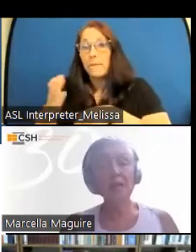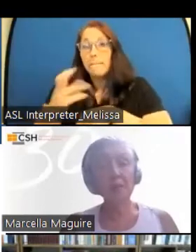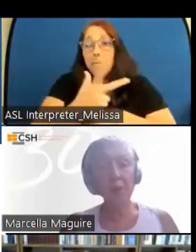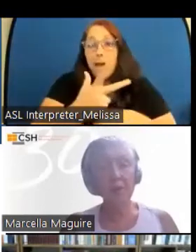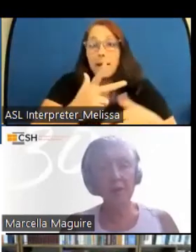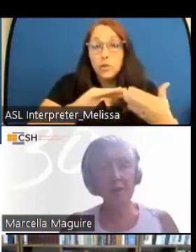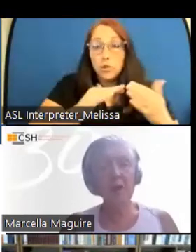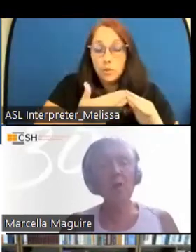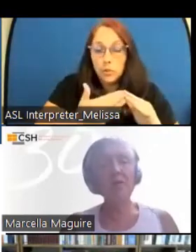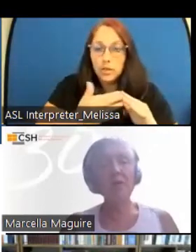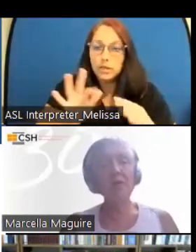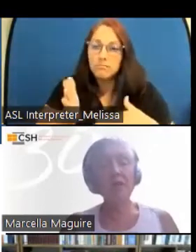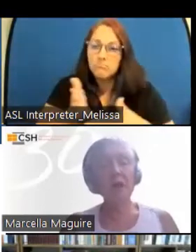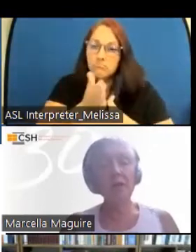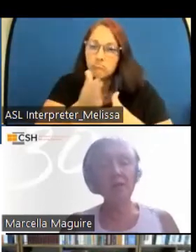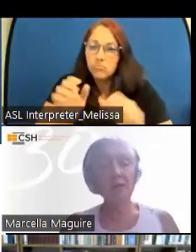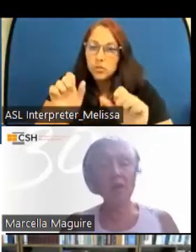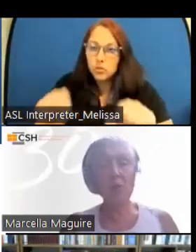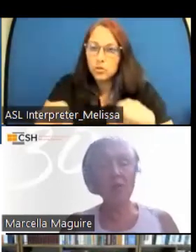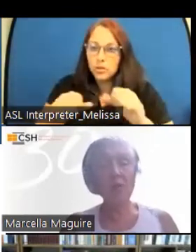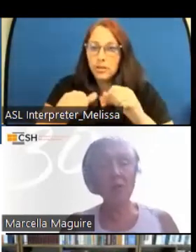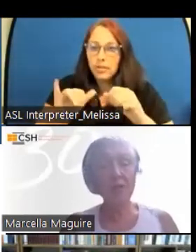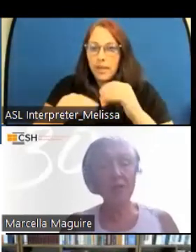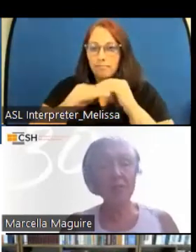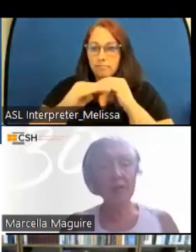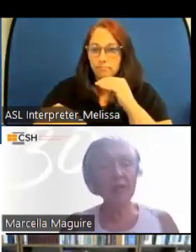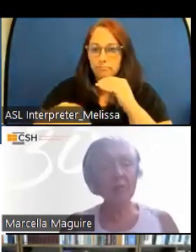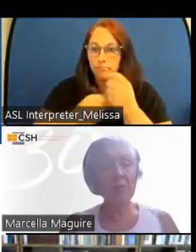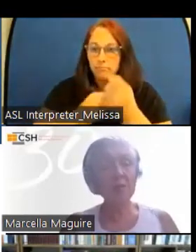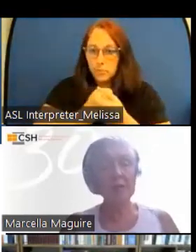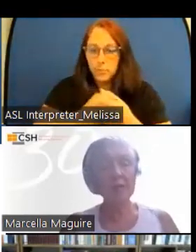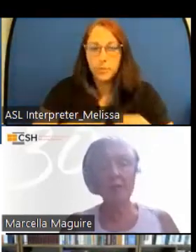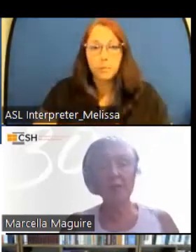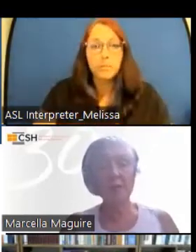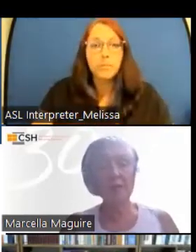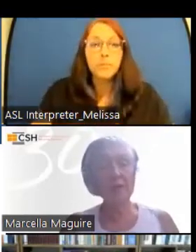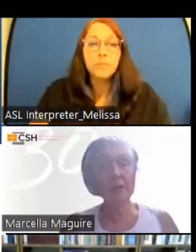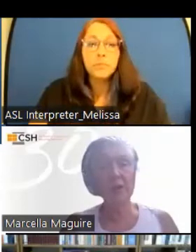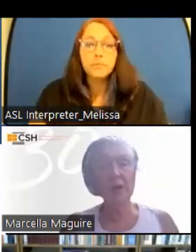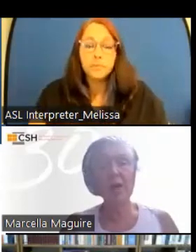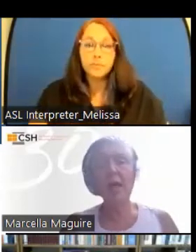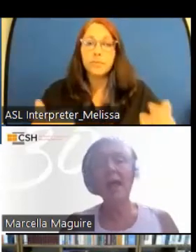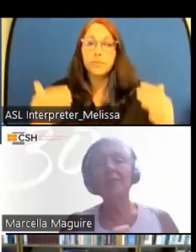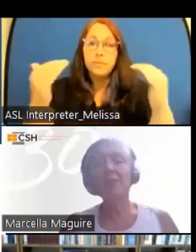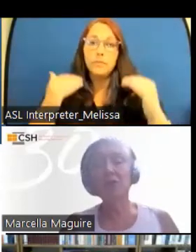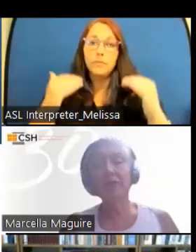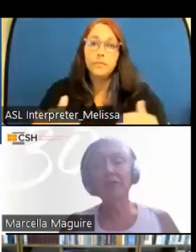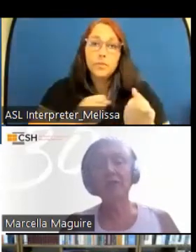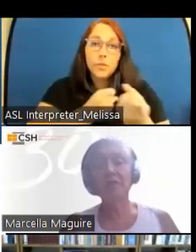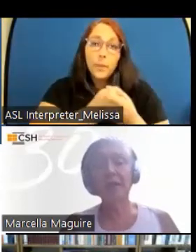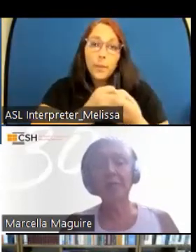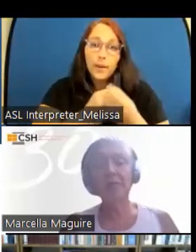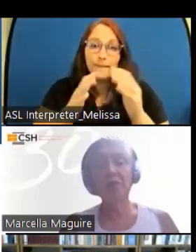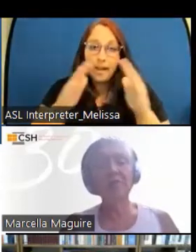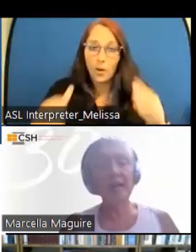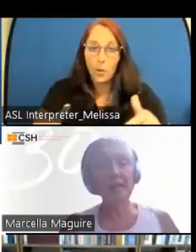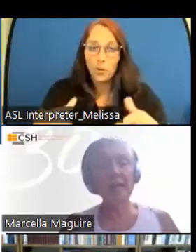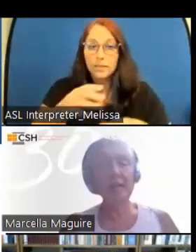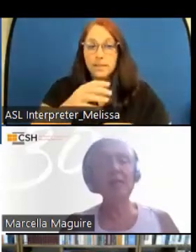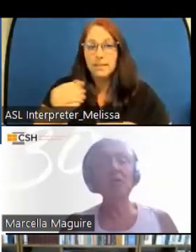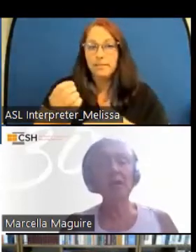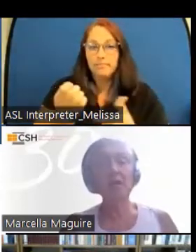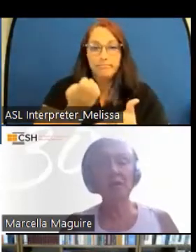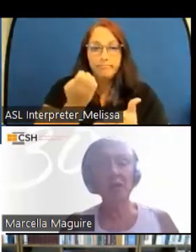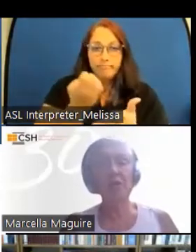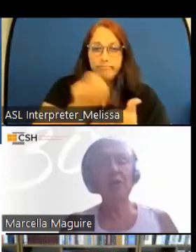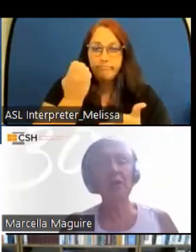and independent. We think this aligns well with the Olmstead mandate, both the letter and the spirit of the law. And then the services are flexible, voluntary,